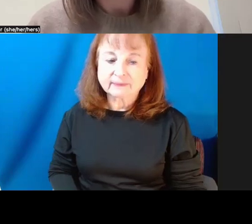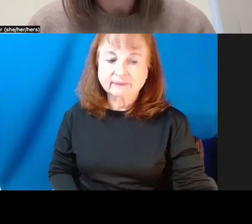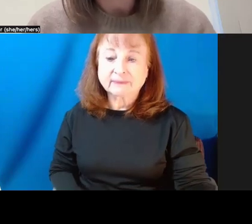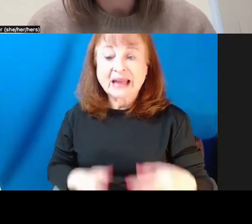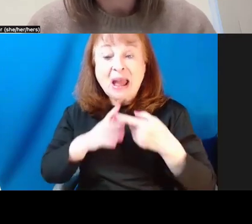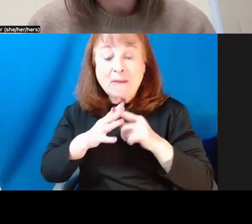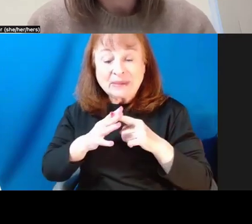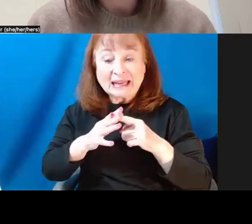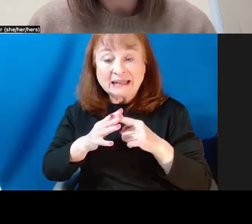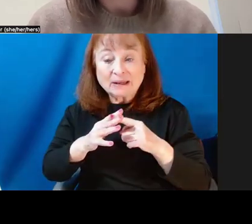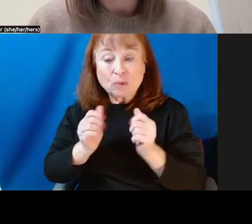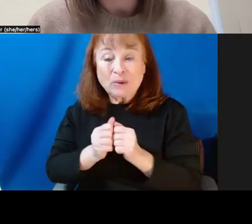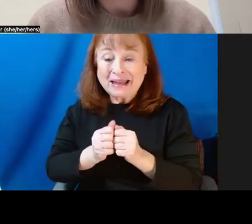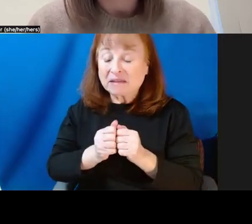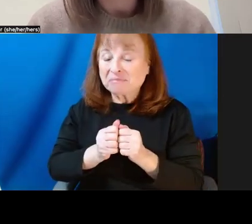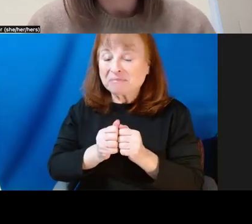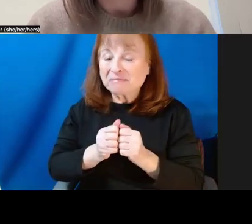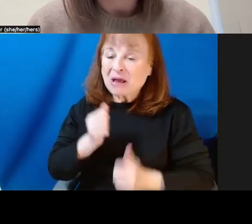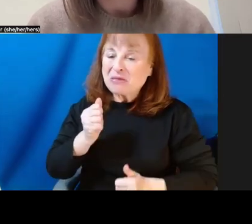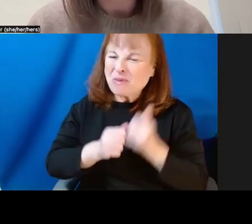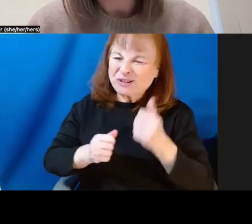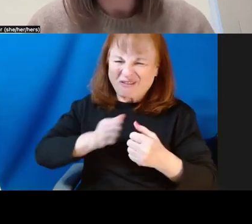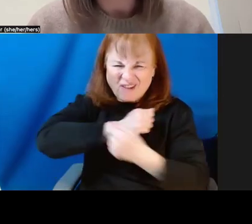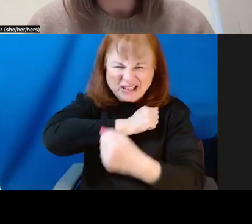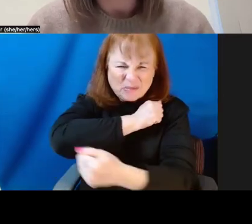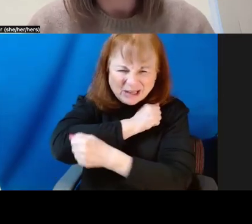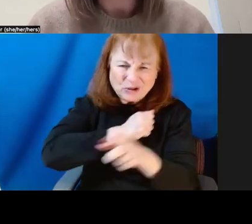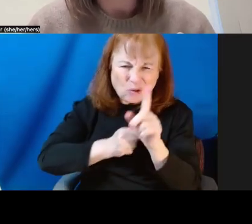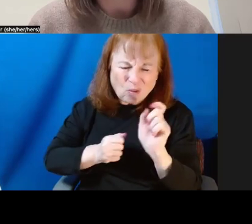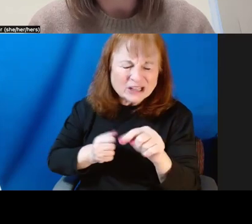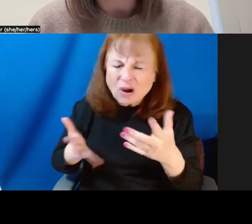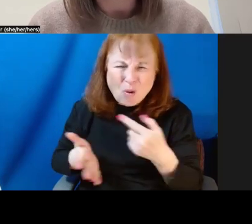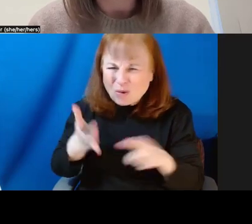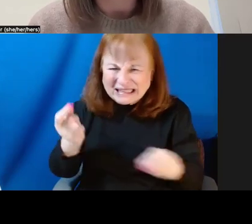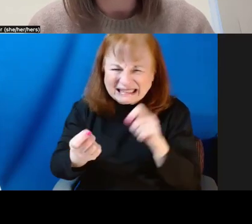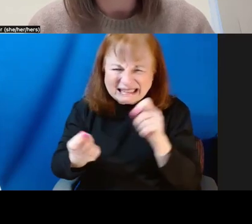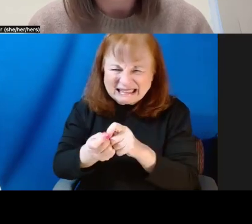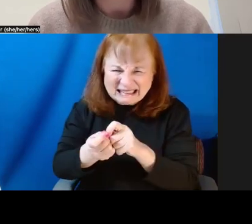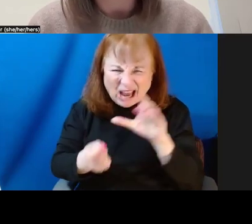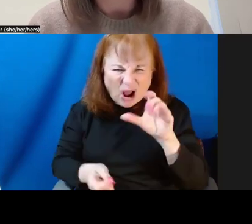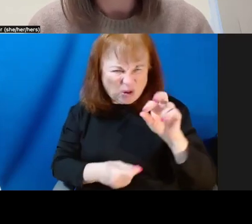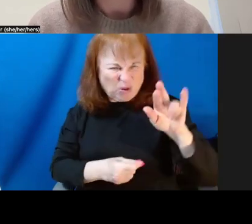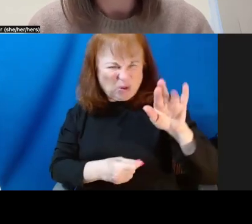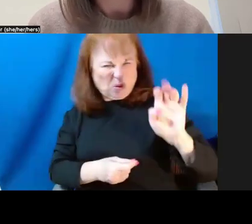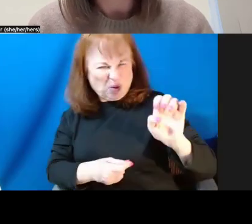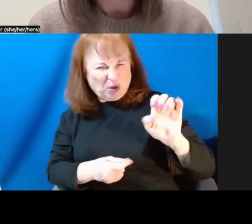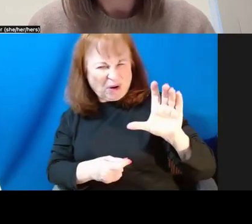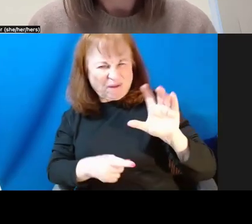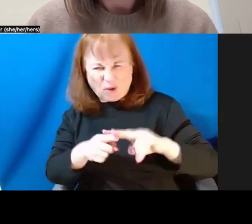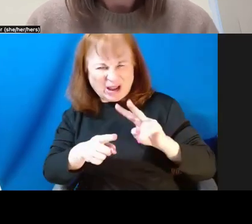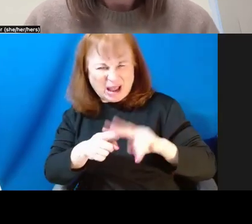Beginning with possibly the most fundamental question, which is what exactly is core vocabulary?